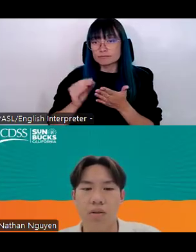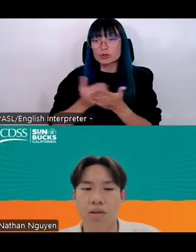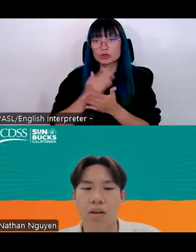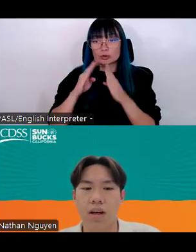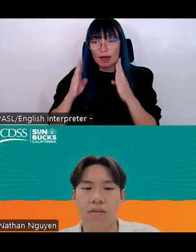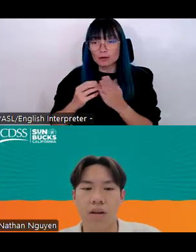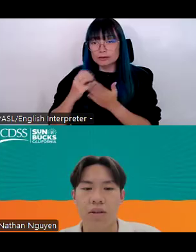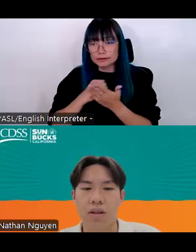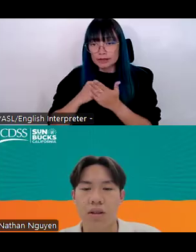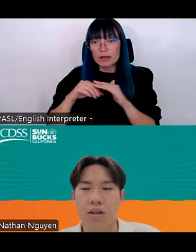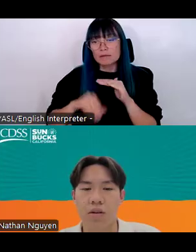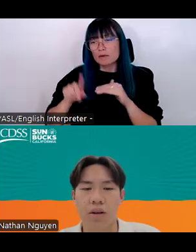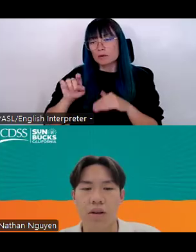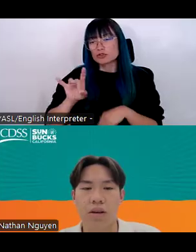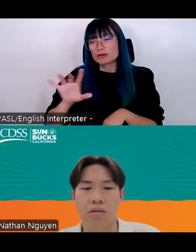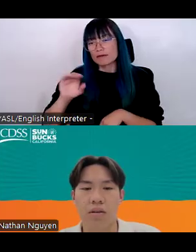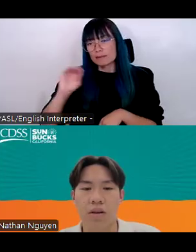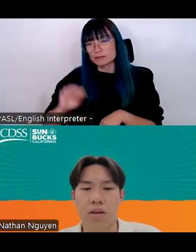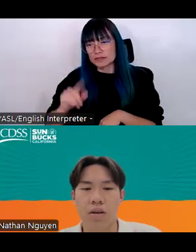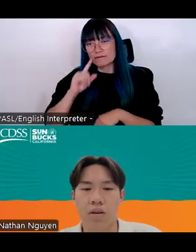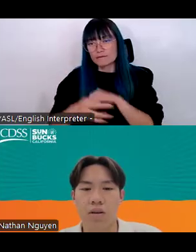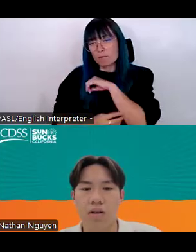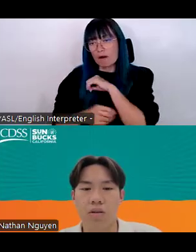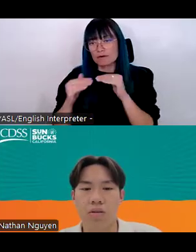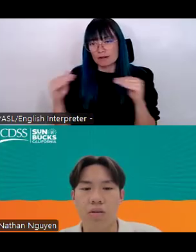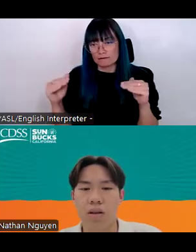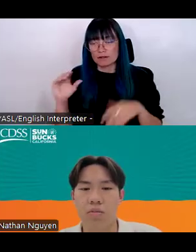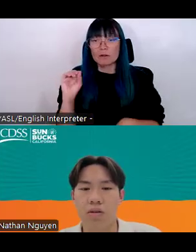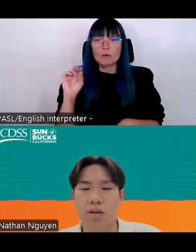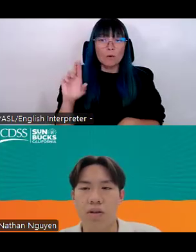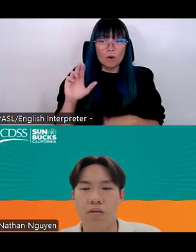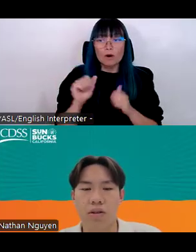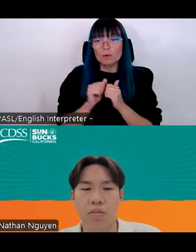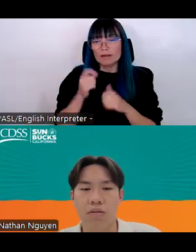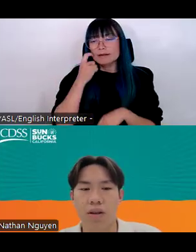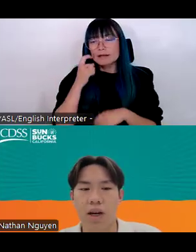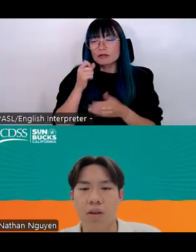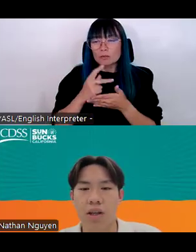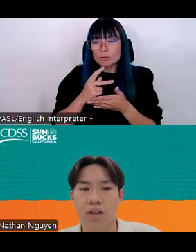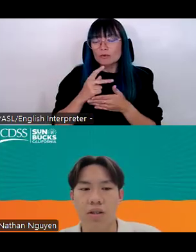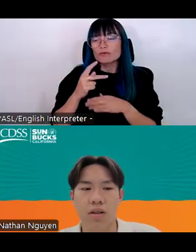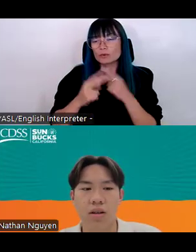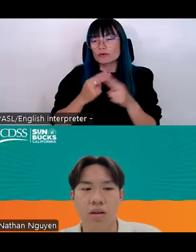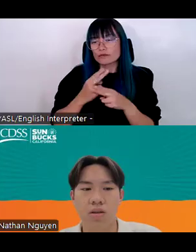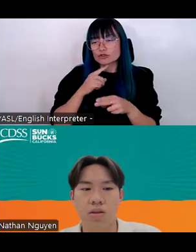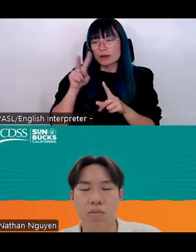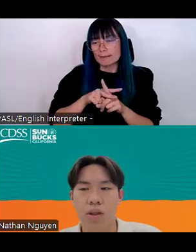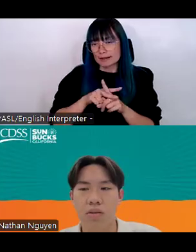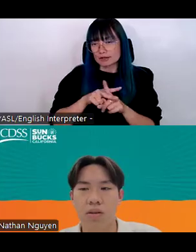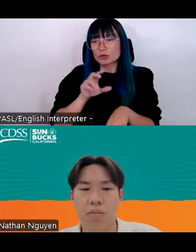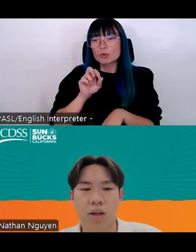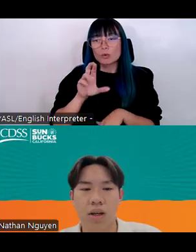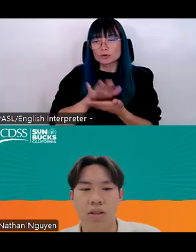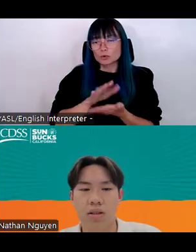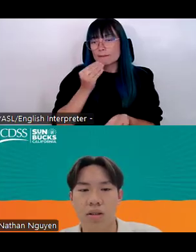below 185% of the federal poverty level, or through newly approved universal benefit applications or school